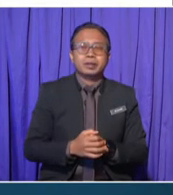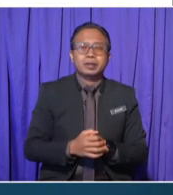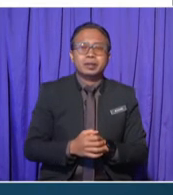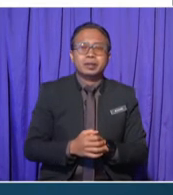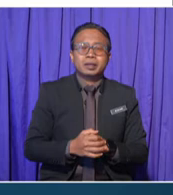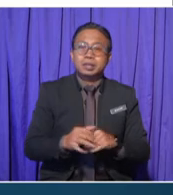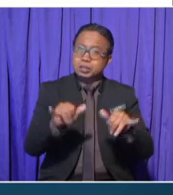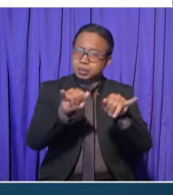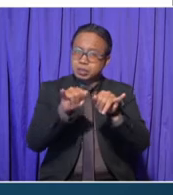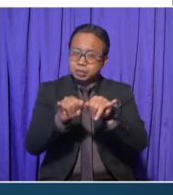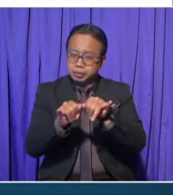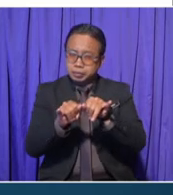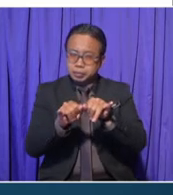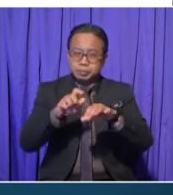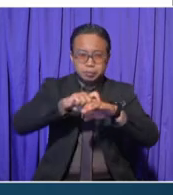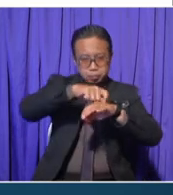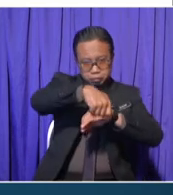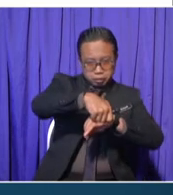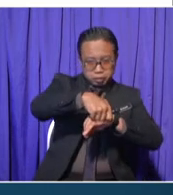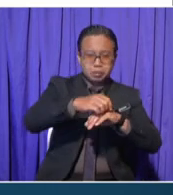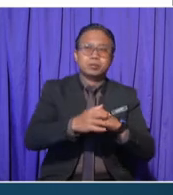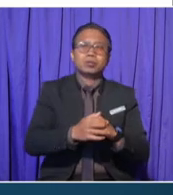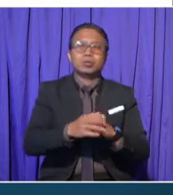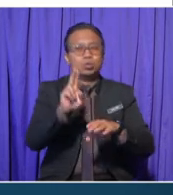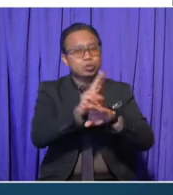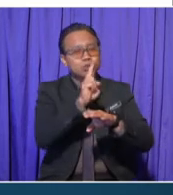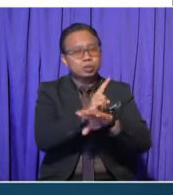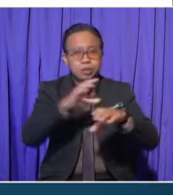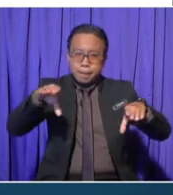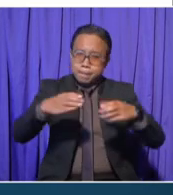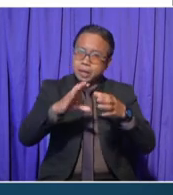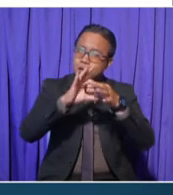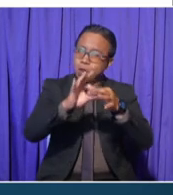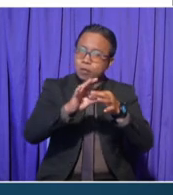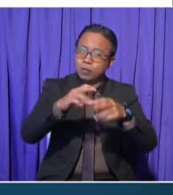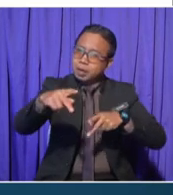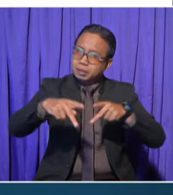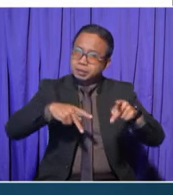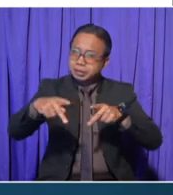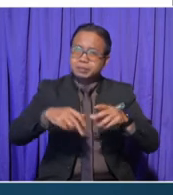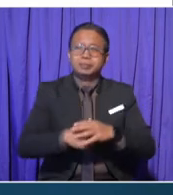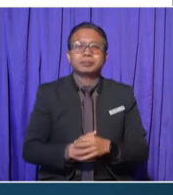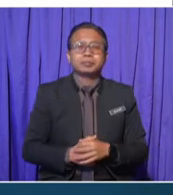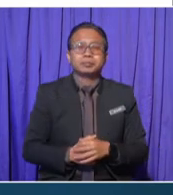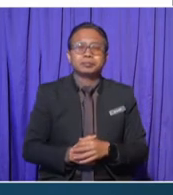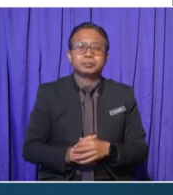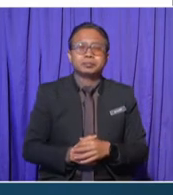This type of measuring tape is usually made of plastic.